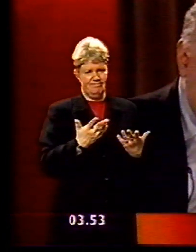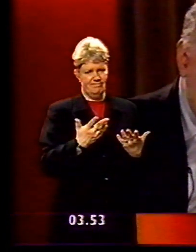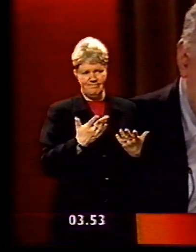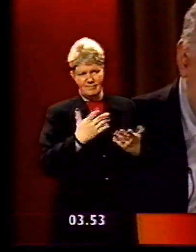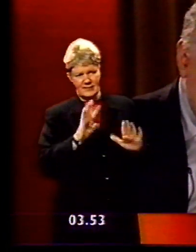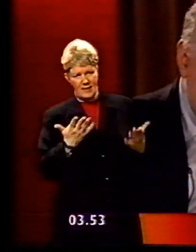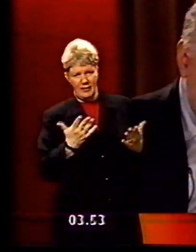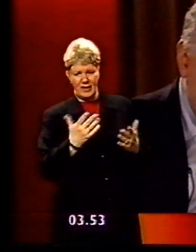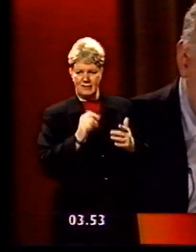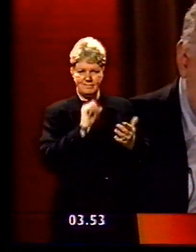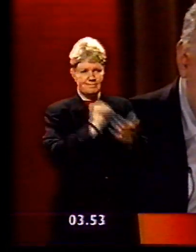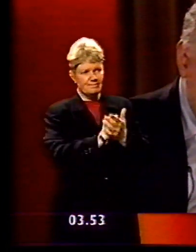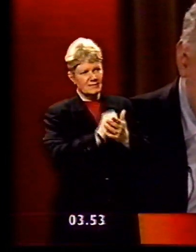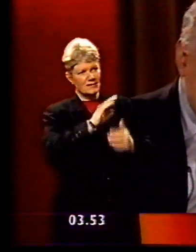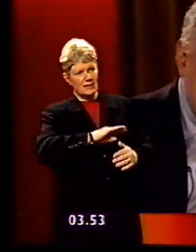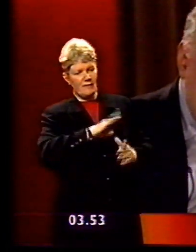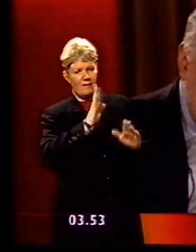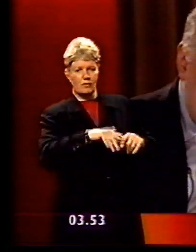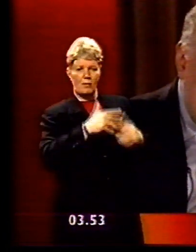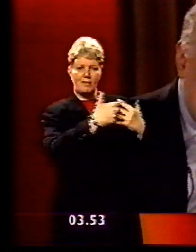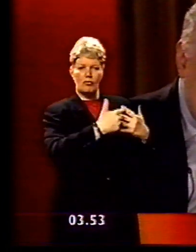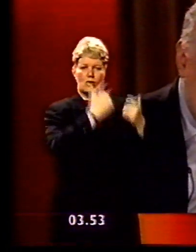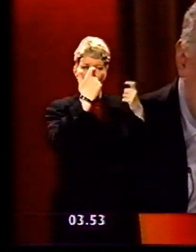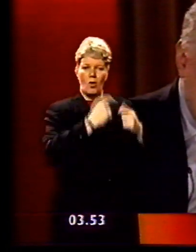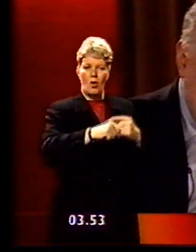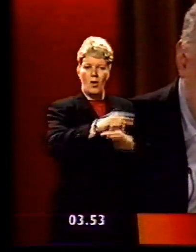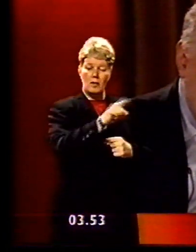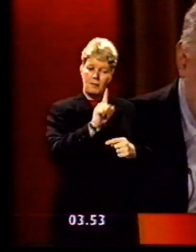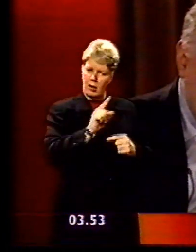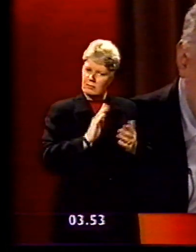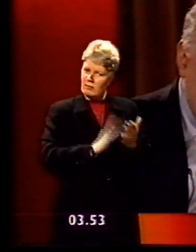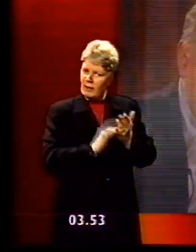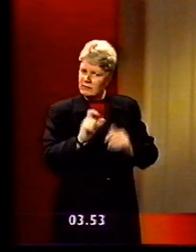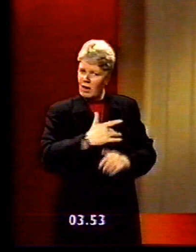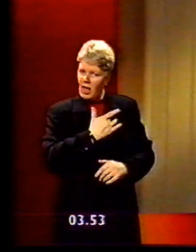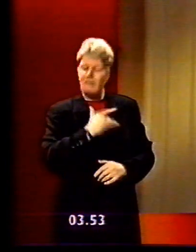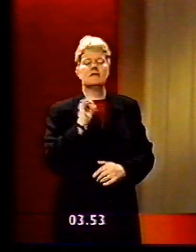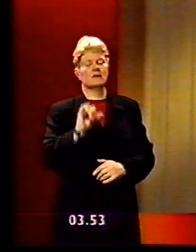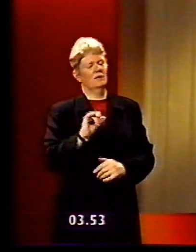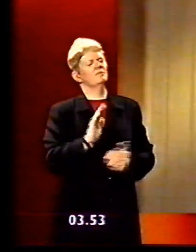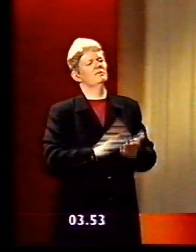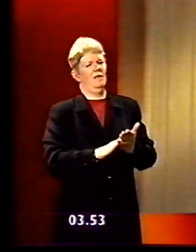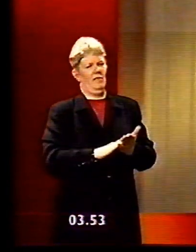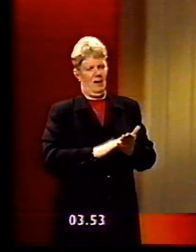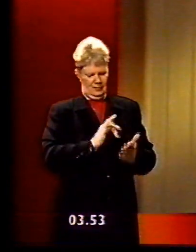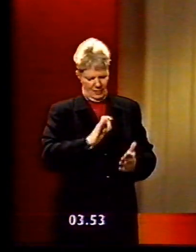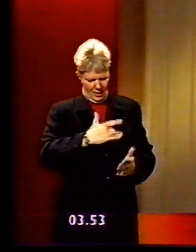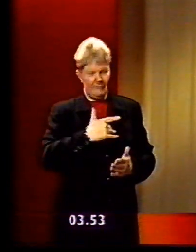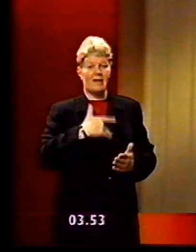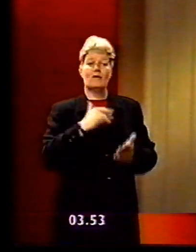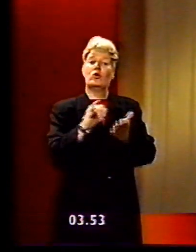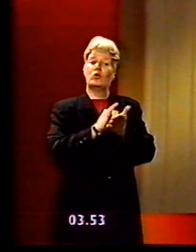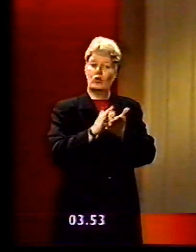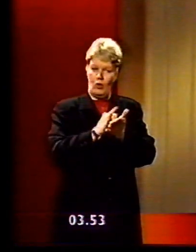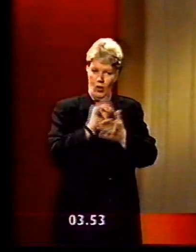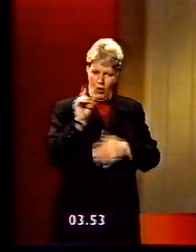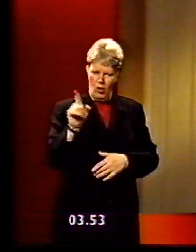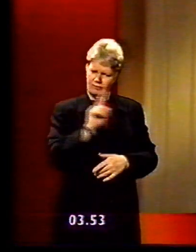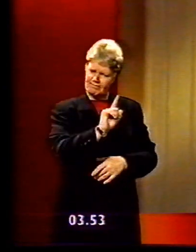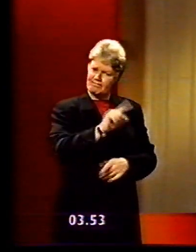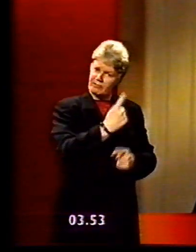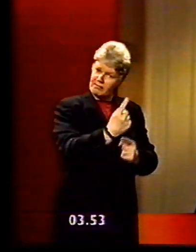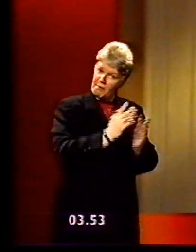In 1993. But his mother is still alive. Yes, she is. She's living in New York. How determined is